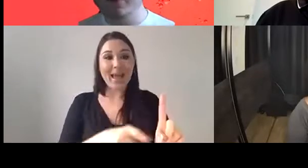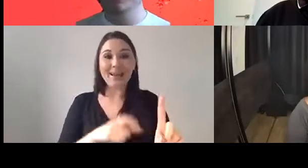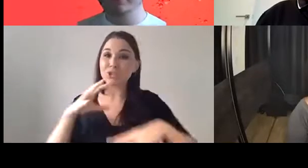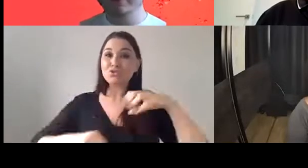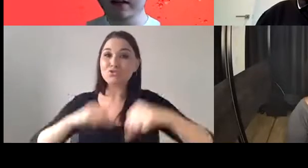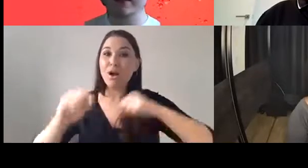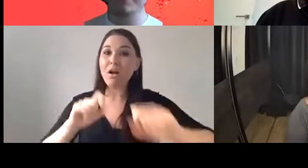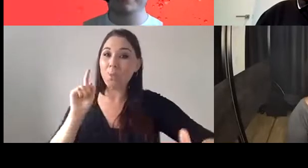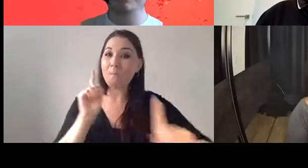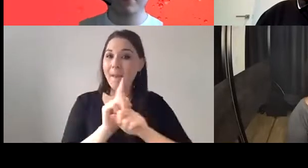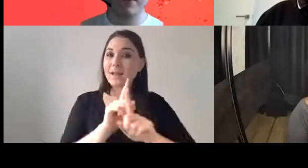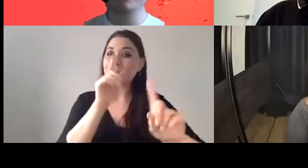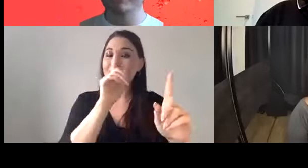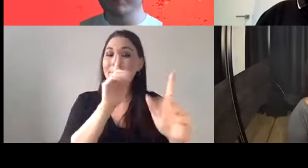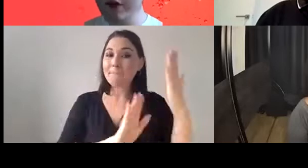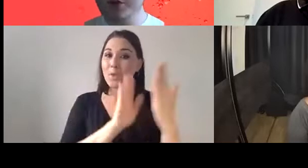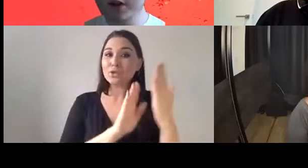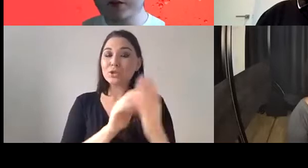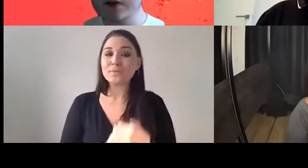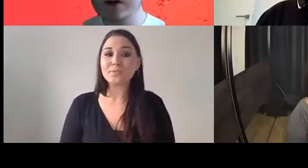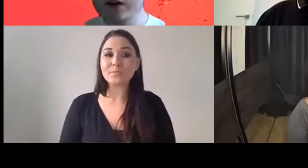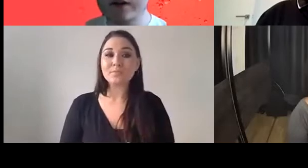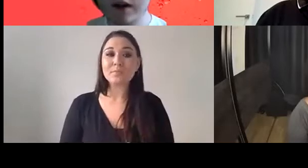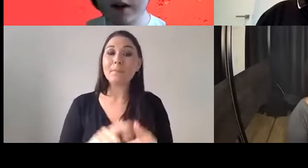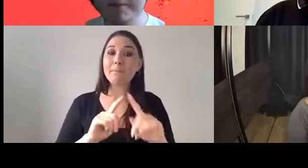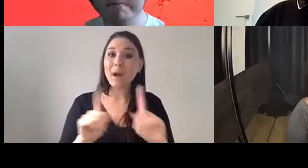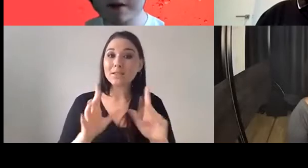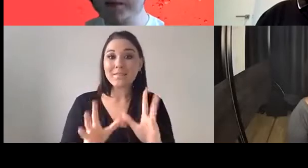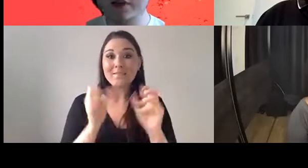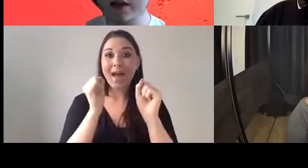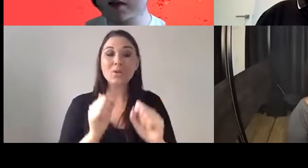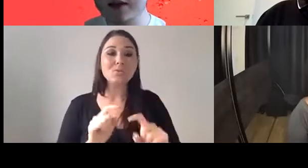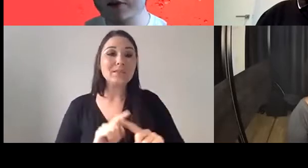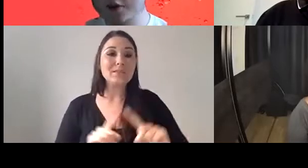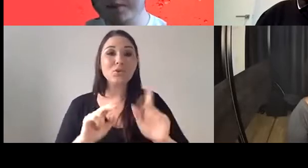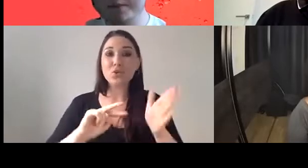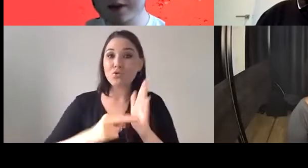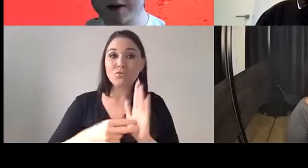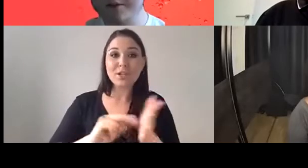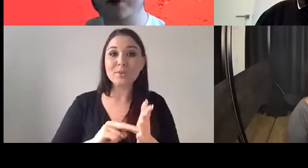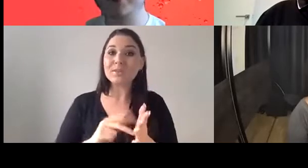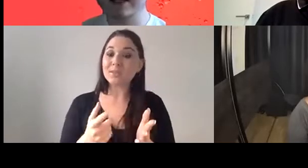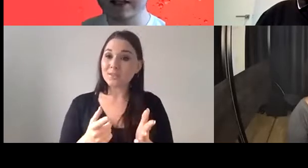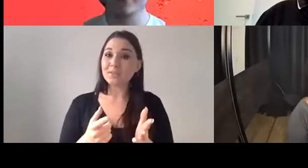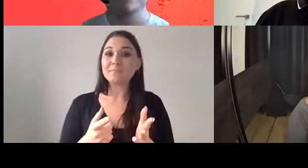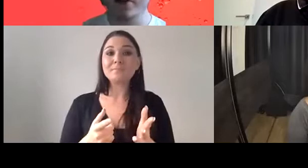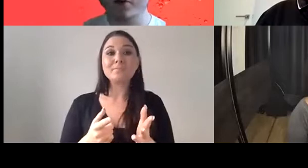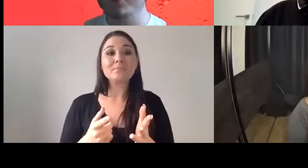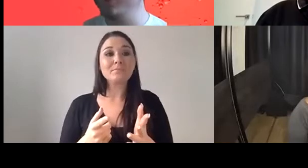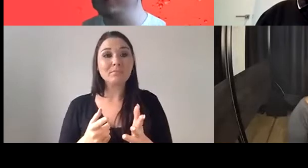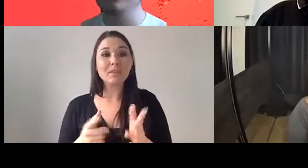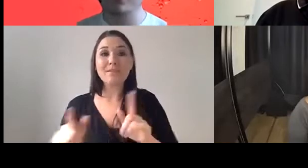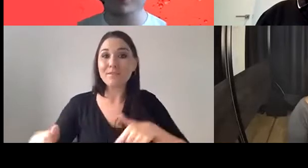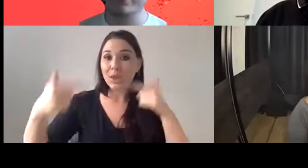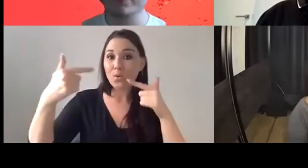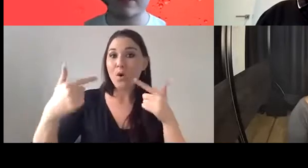And ultimately, they found some different arrangements with the client, and that person ended up getting the job because they did video calls or